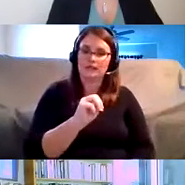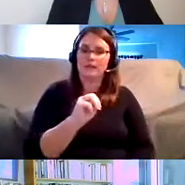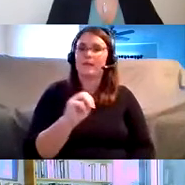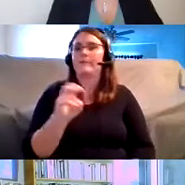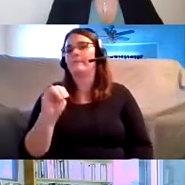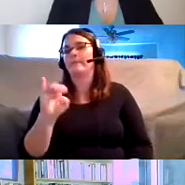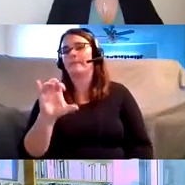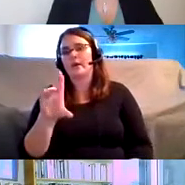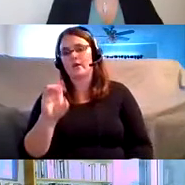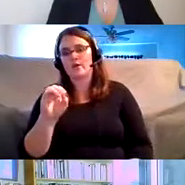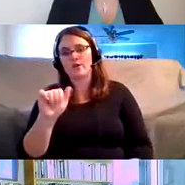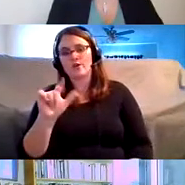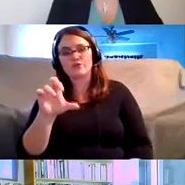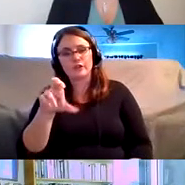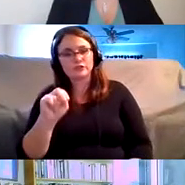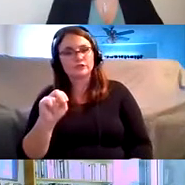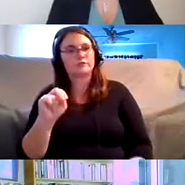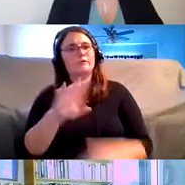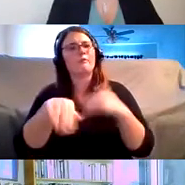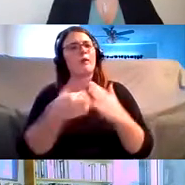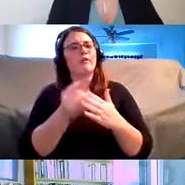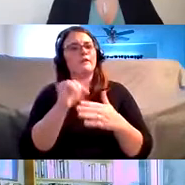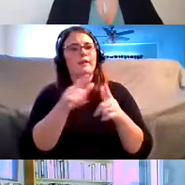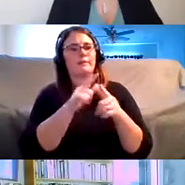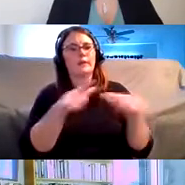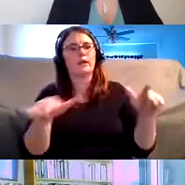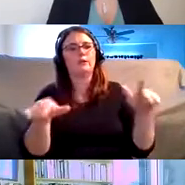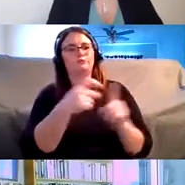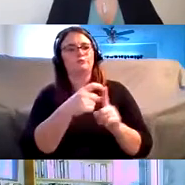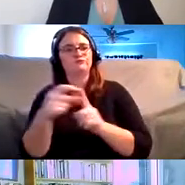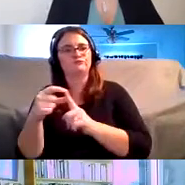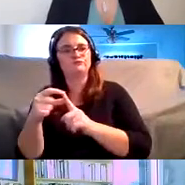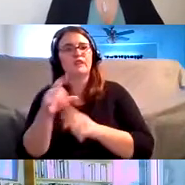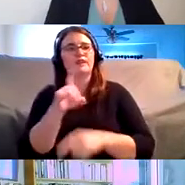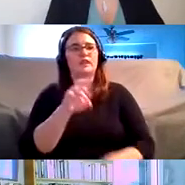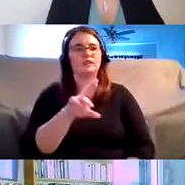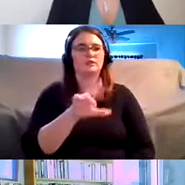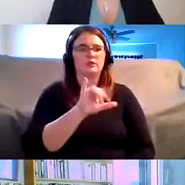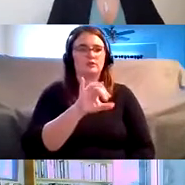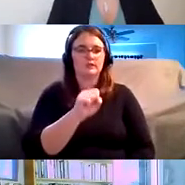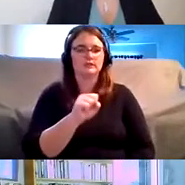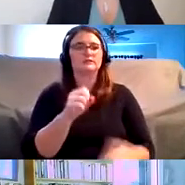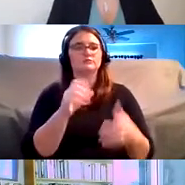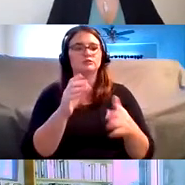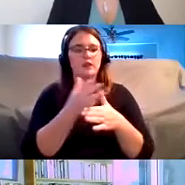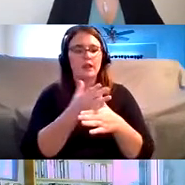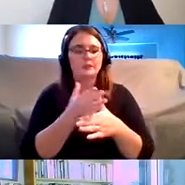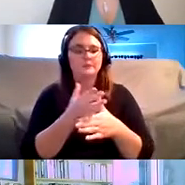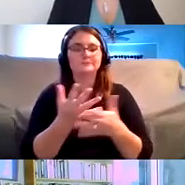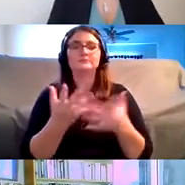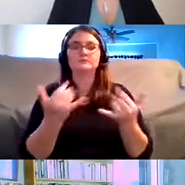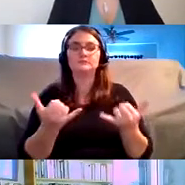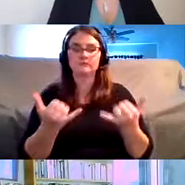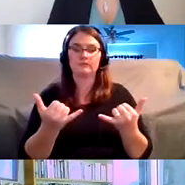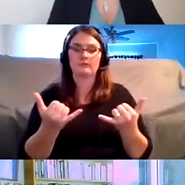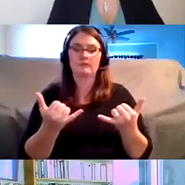that shared language that Dr. Lewis has shared with us. And now actually a